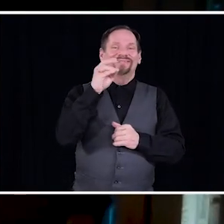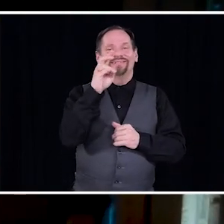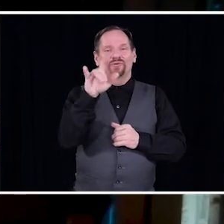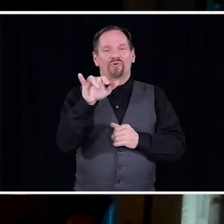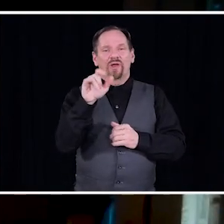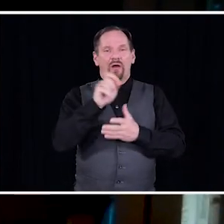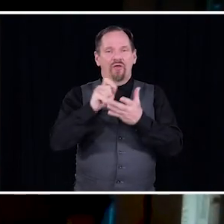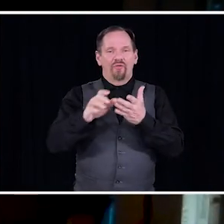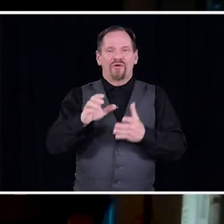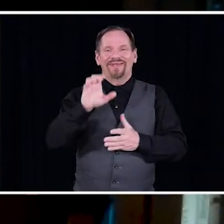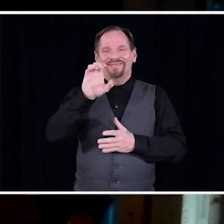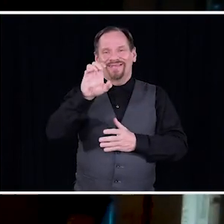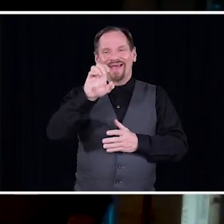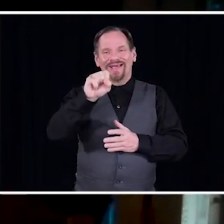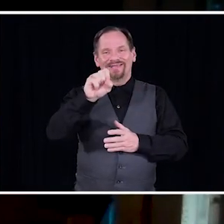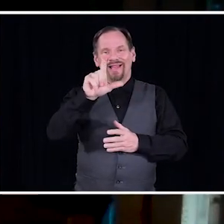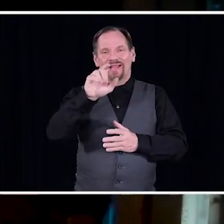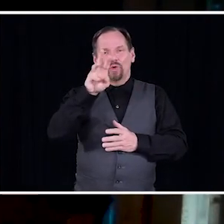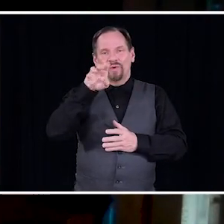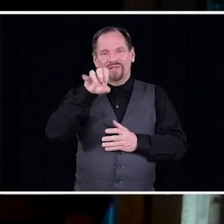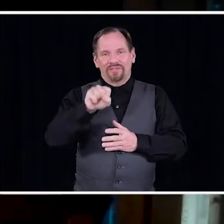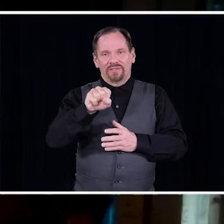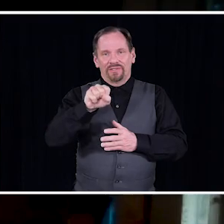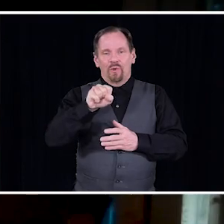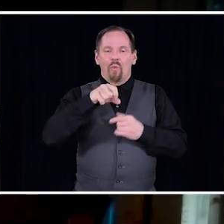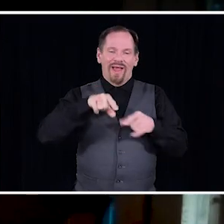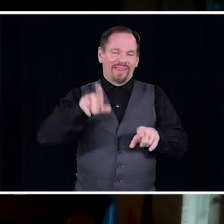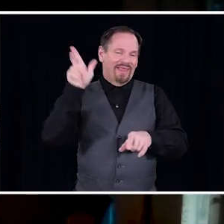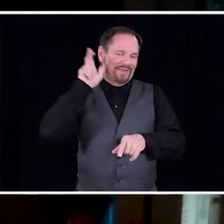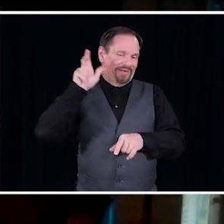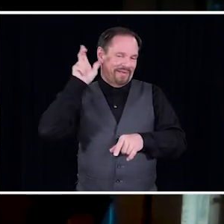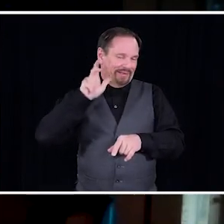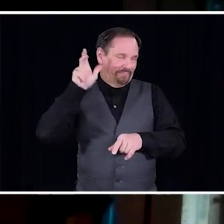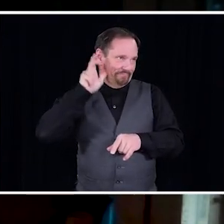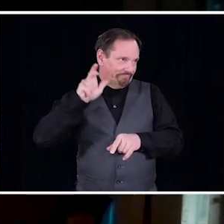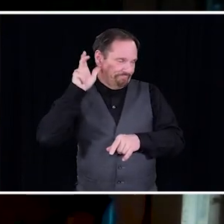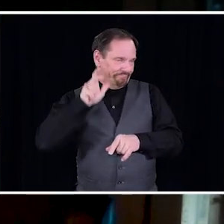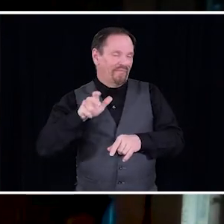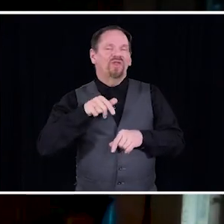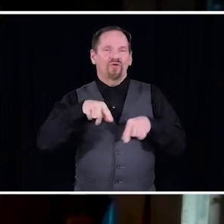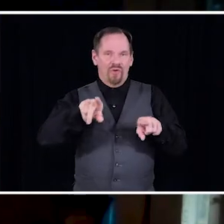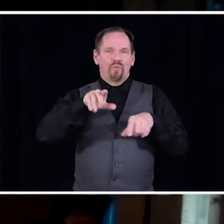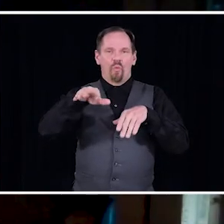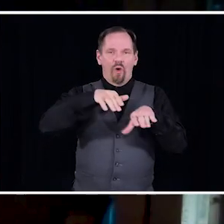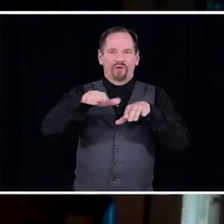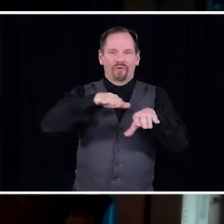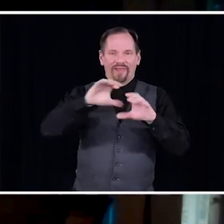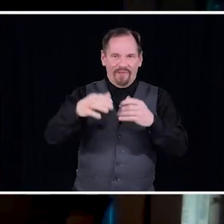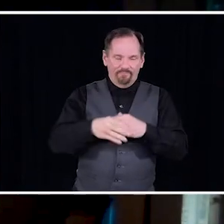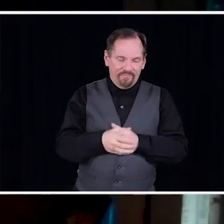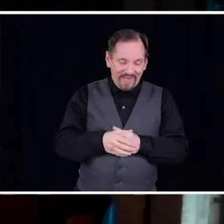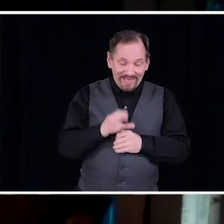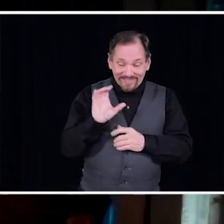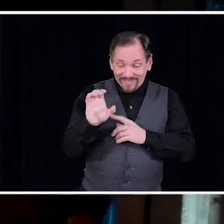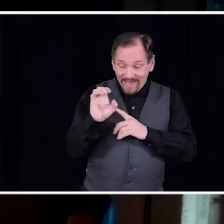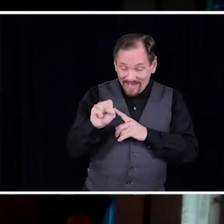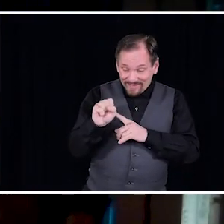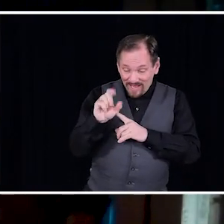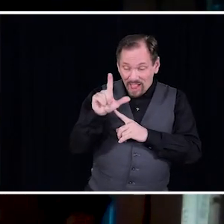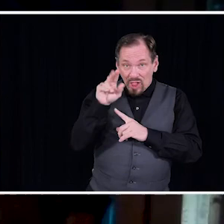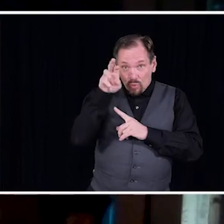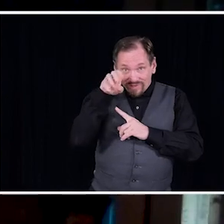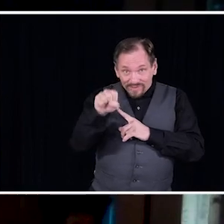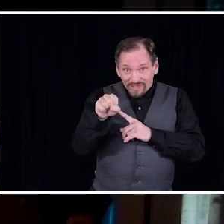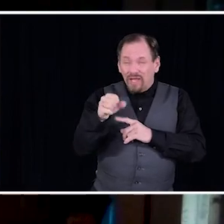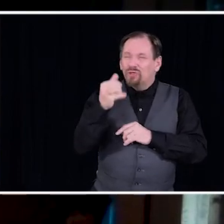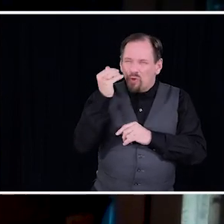author C.S. Lewis while listening to one of his books, Walking to Class, back when class is in person. C.S. Lewis is perhaps best